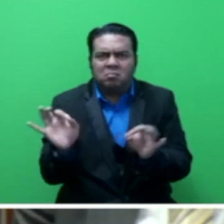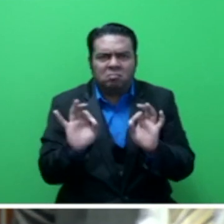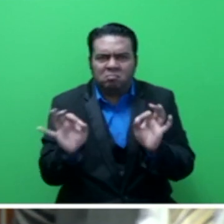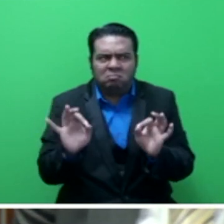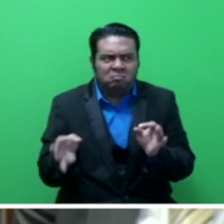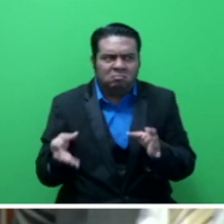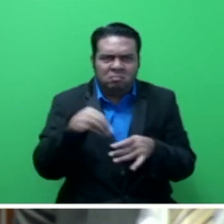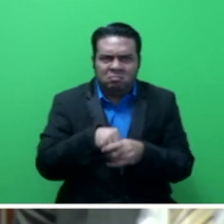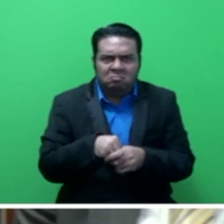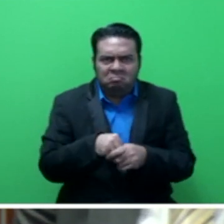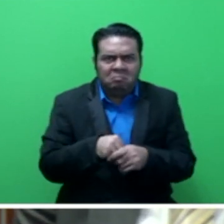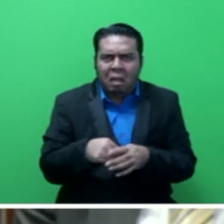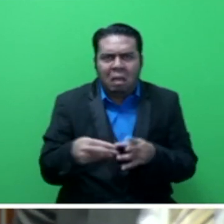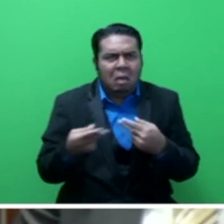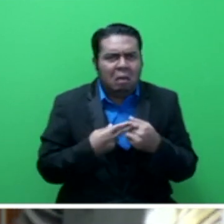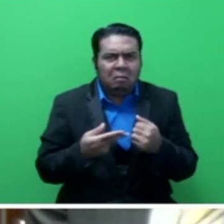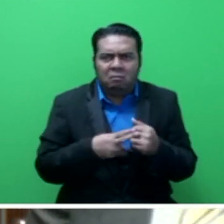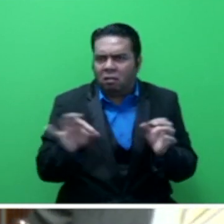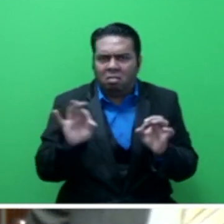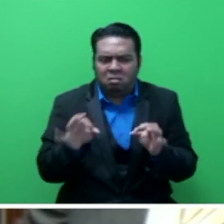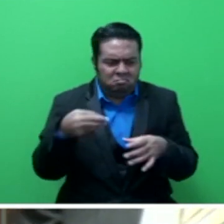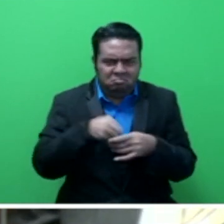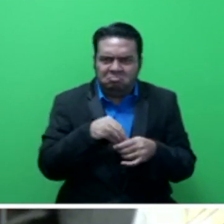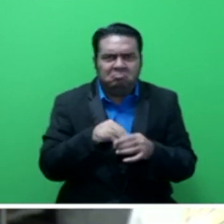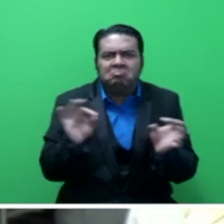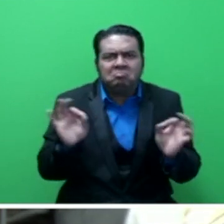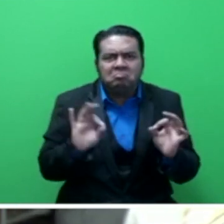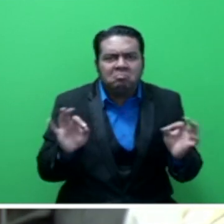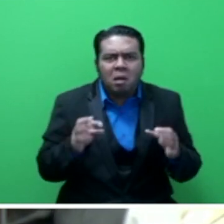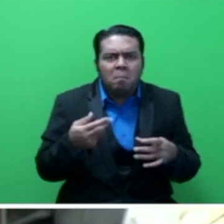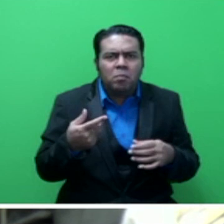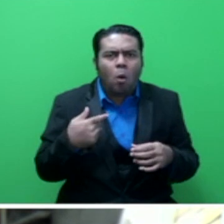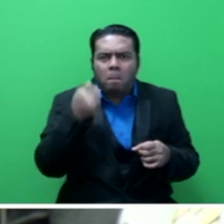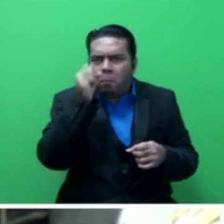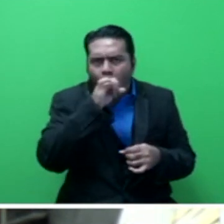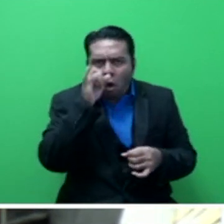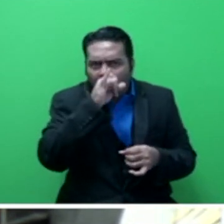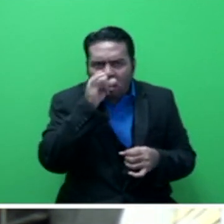egg, or latex stoppers, preservatives, or pork products.